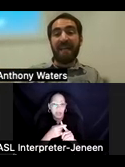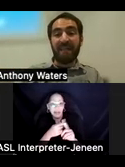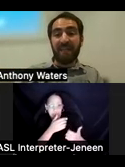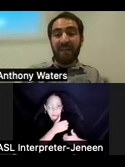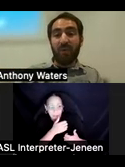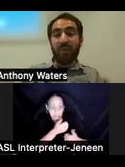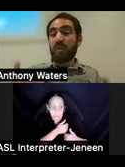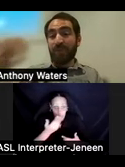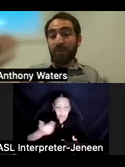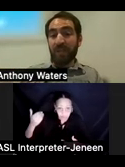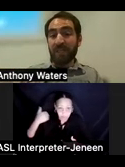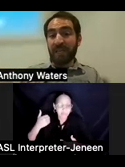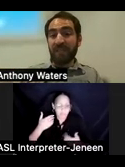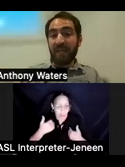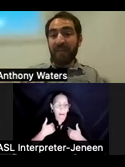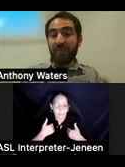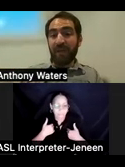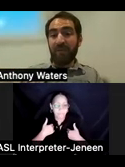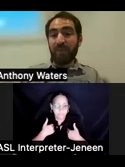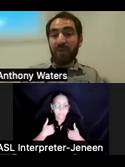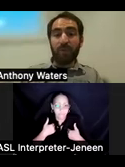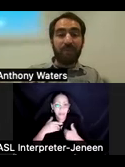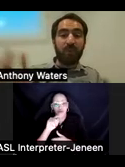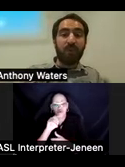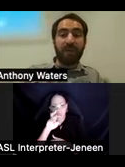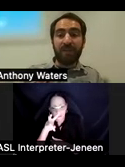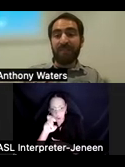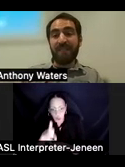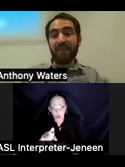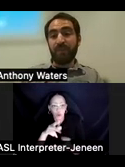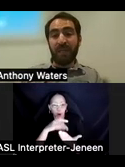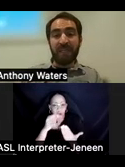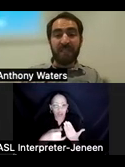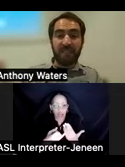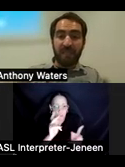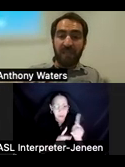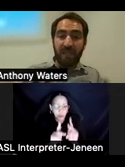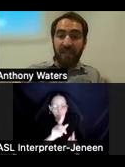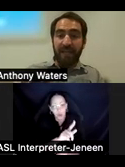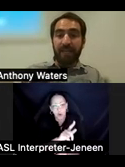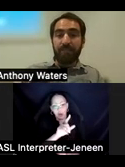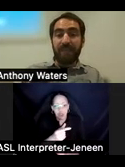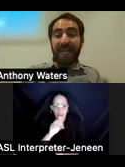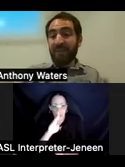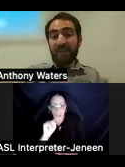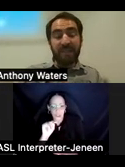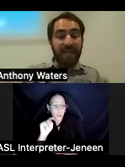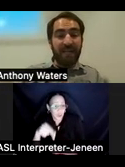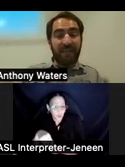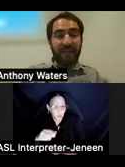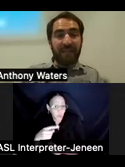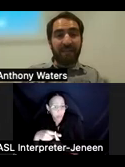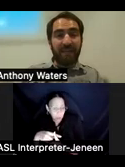crisis line, or the Trevor Project for people who are LGBTQ+. And there's